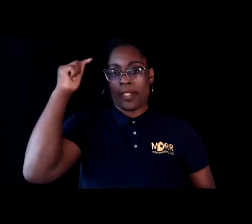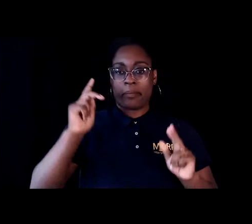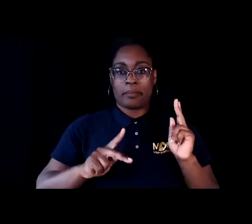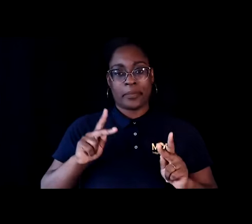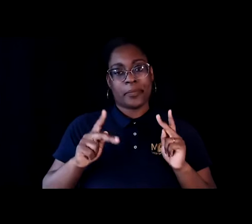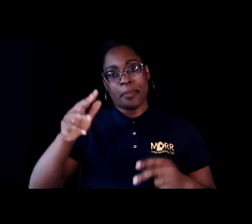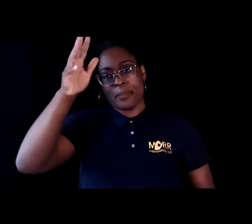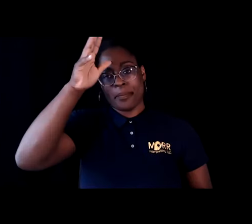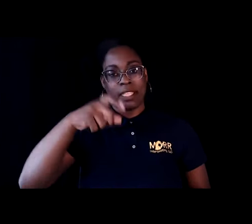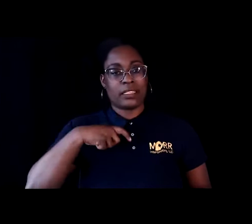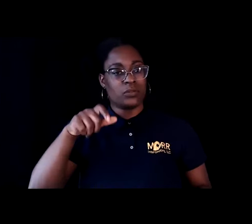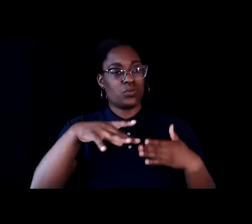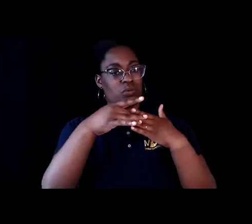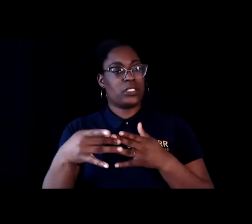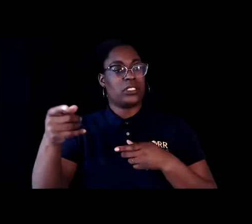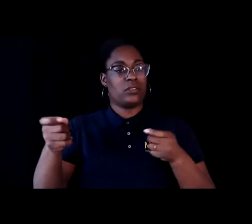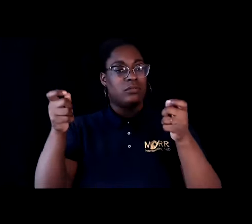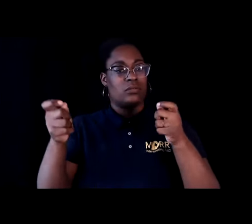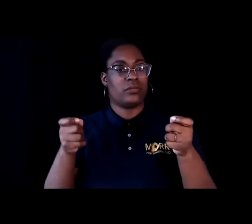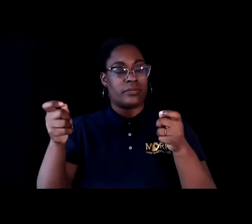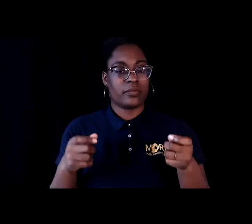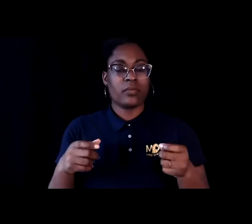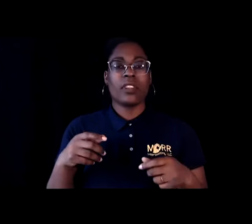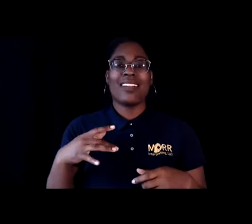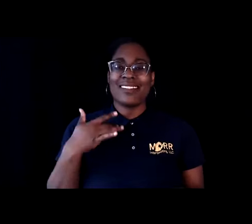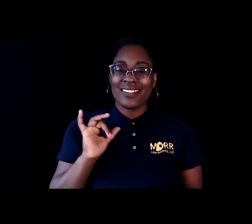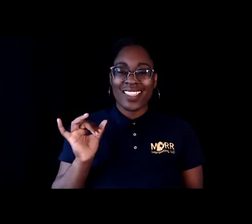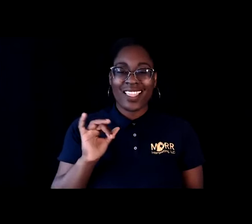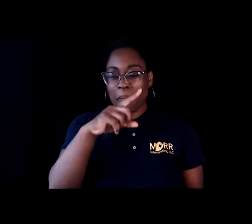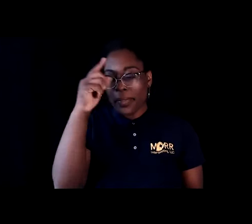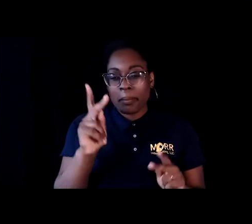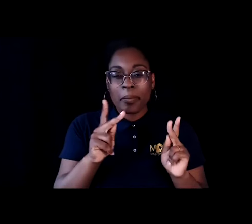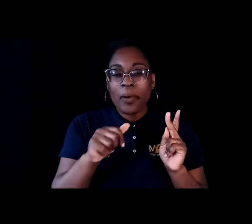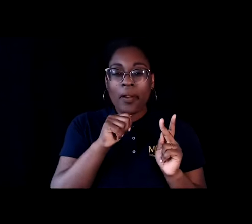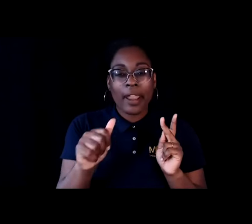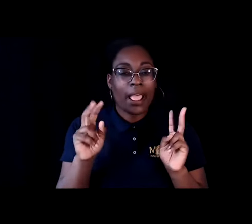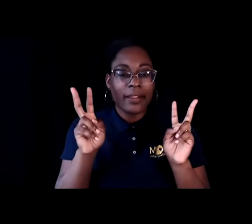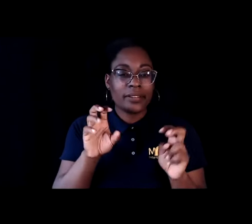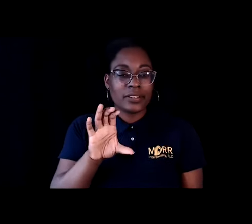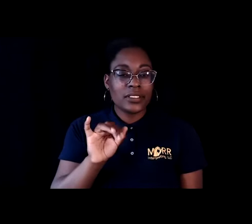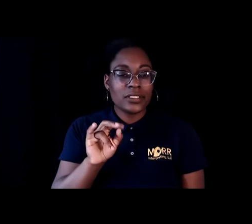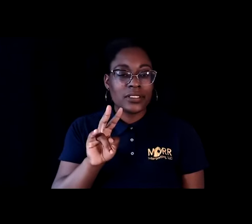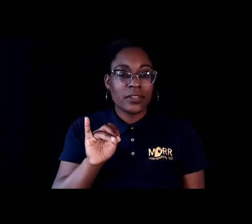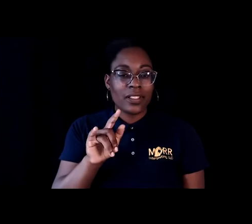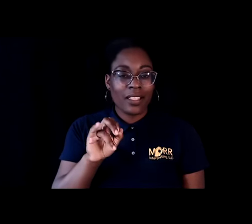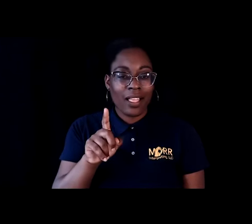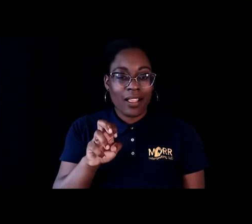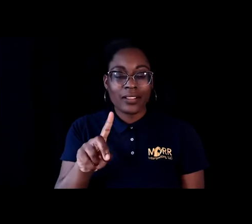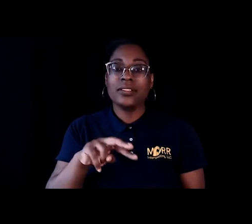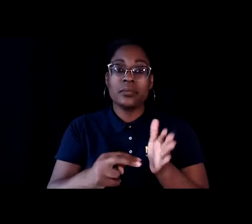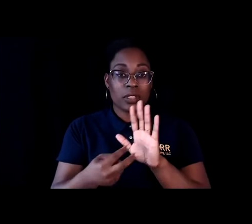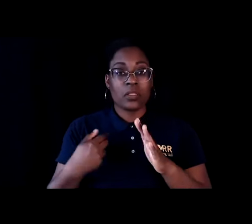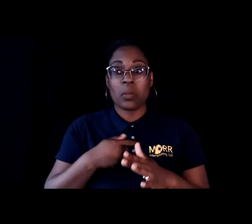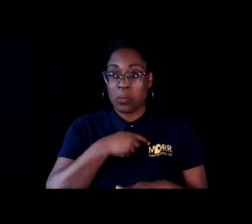think that Black people are still not civilized, and for us to become civilized, we need to tame our sexuality and our